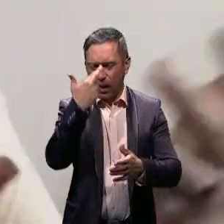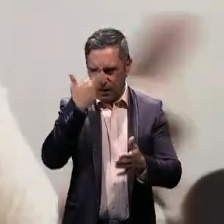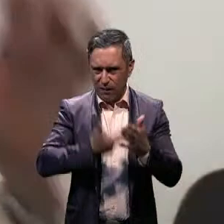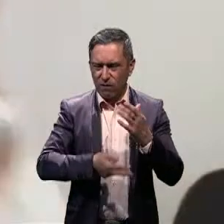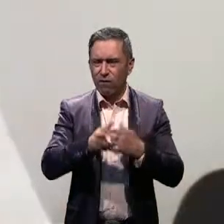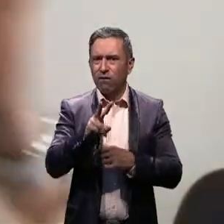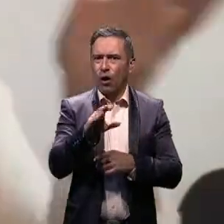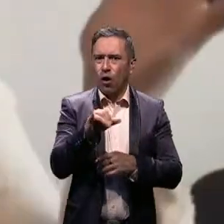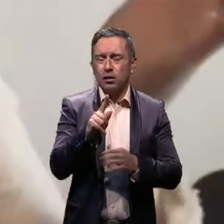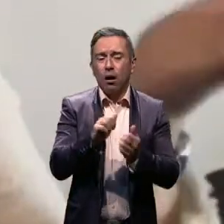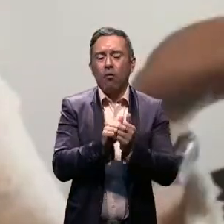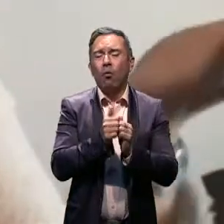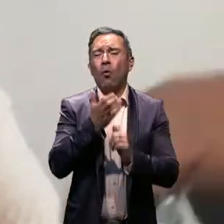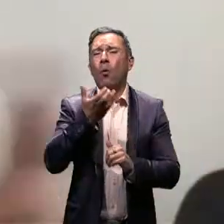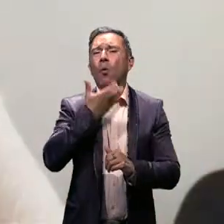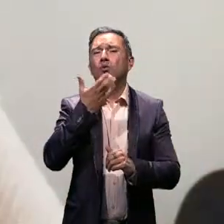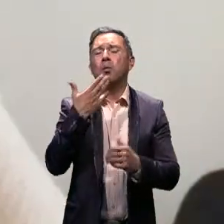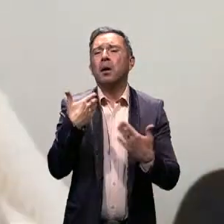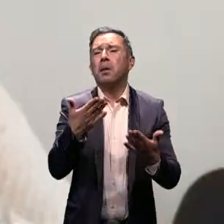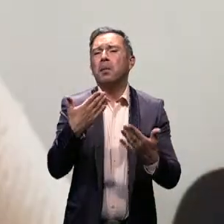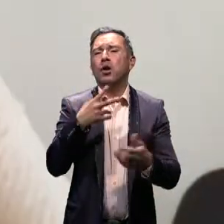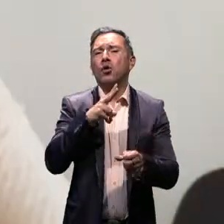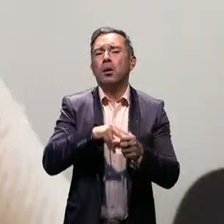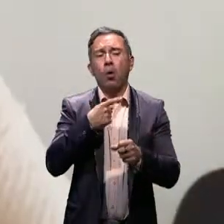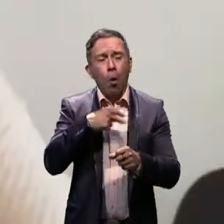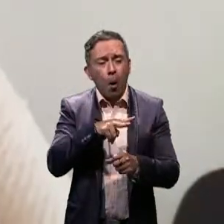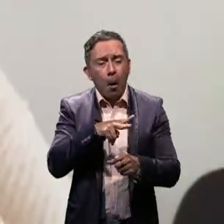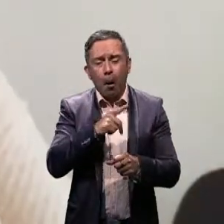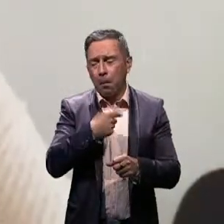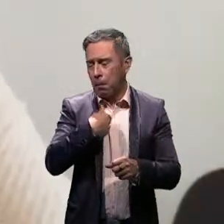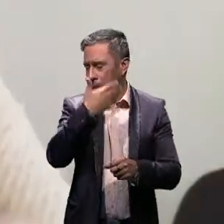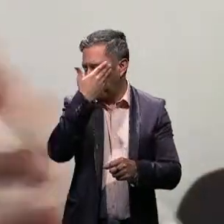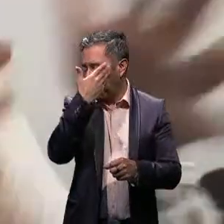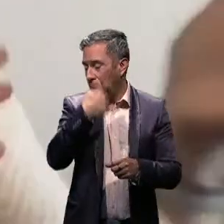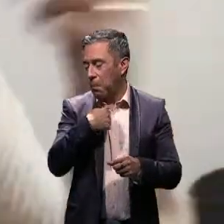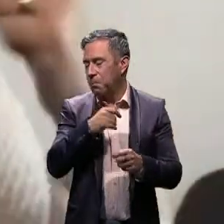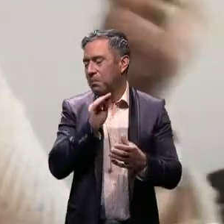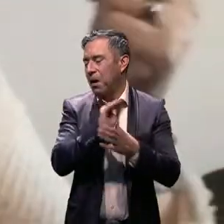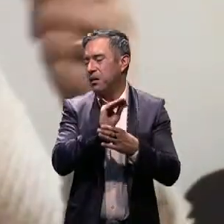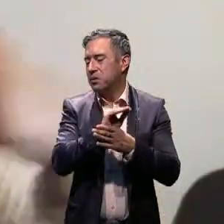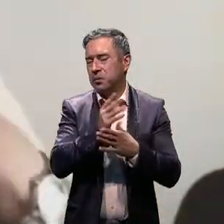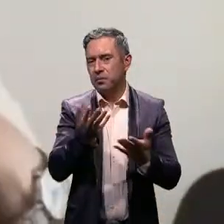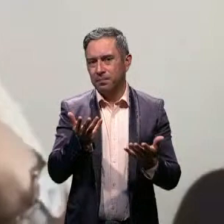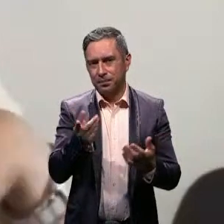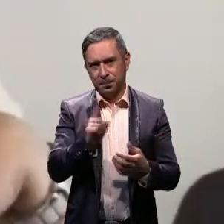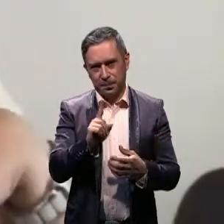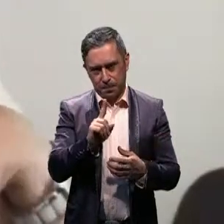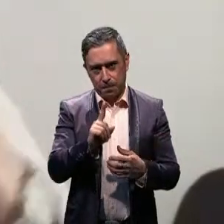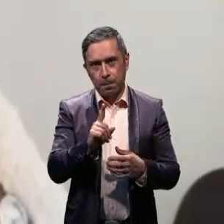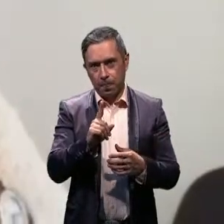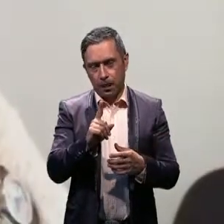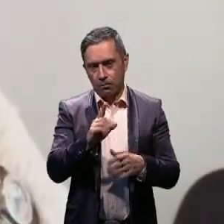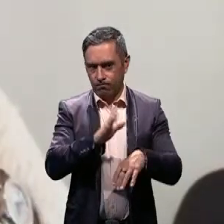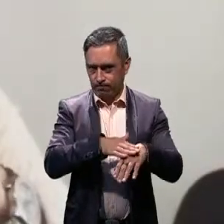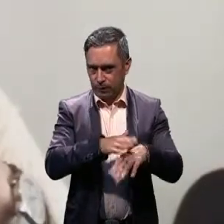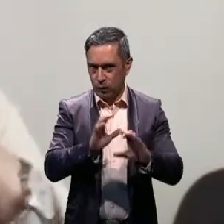and that to complain against these people that are